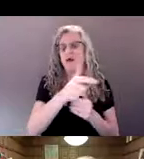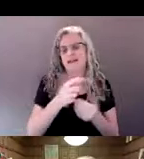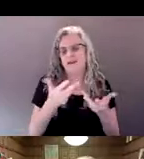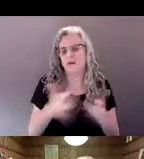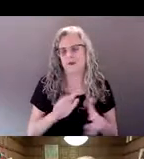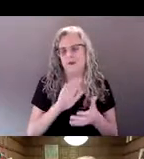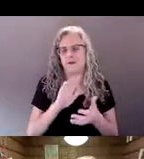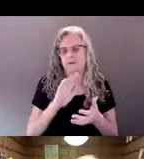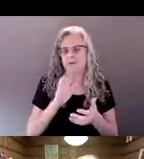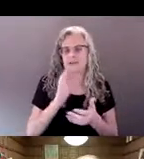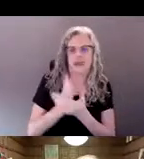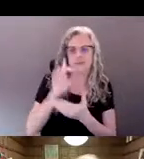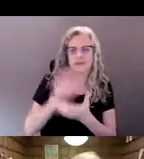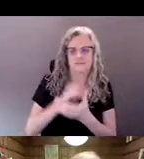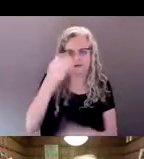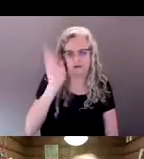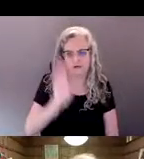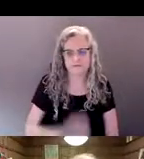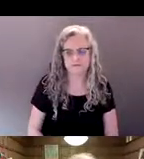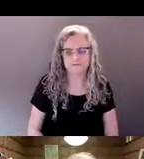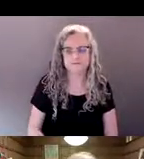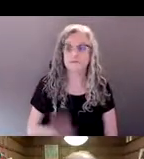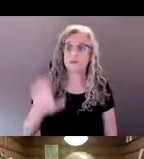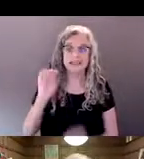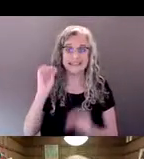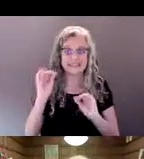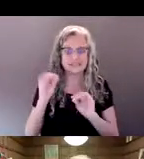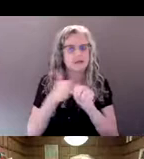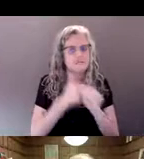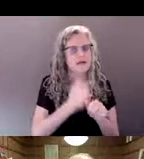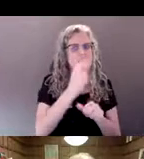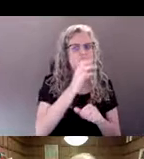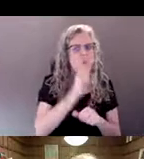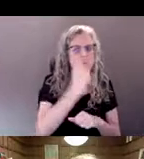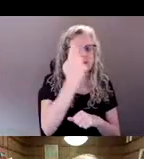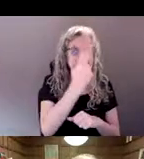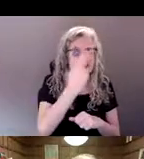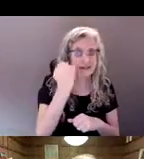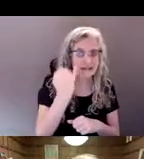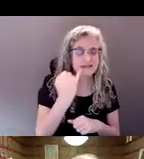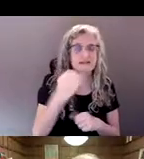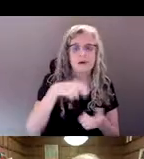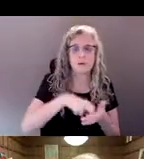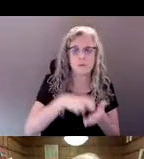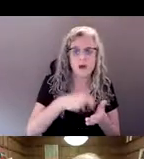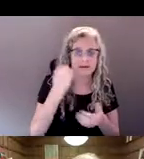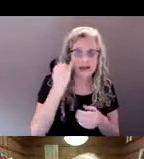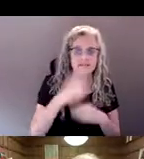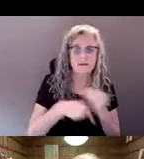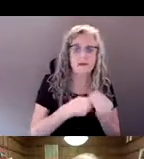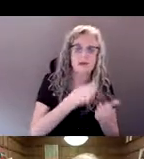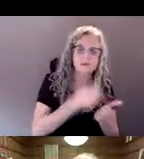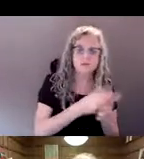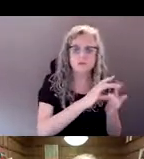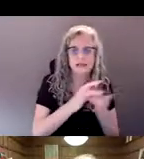keeping with much older Catholic ideas and Protestant ideas about Jews and money. And those ideas